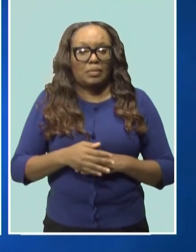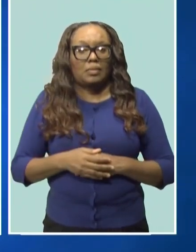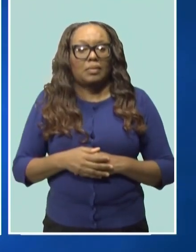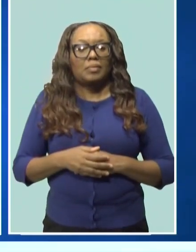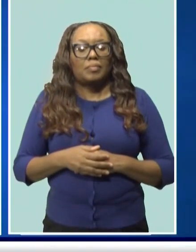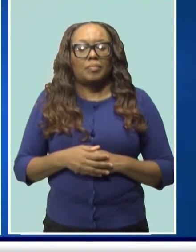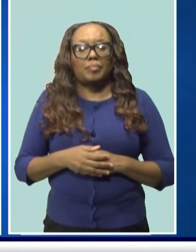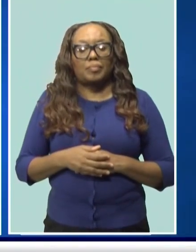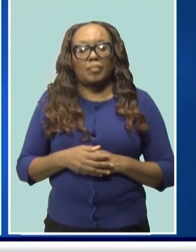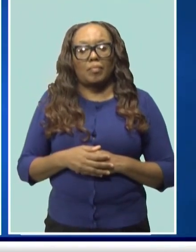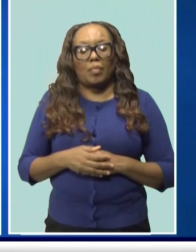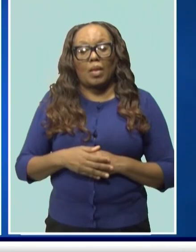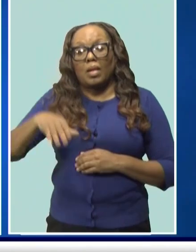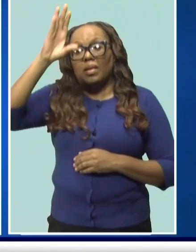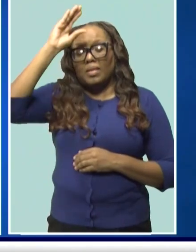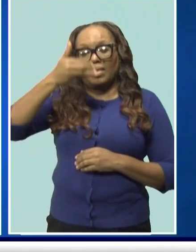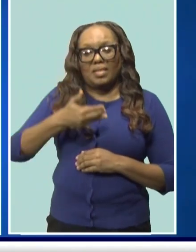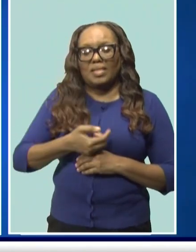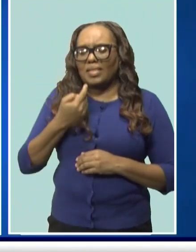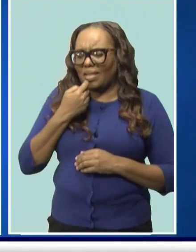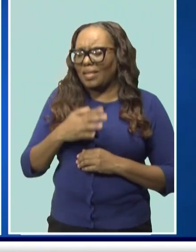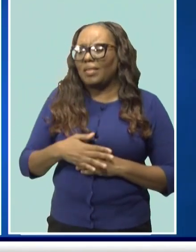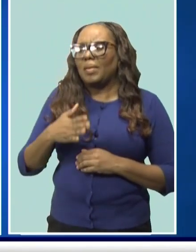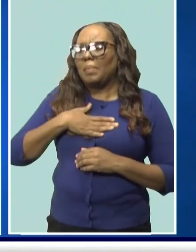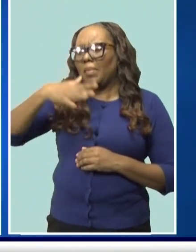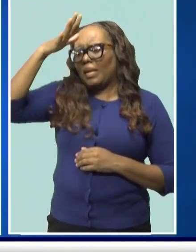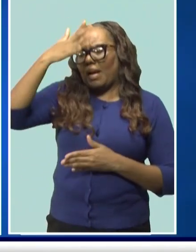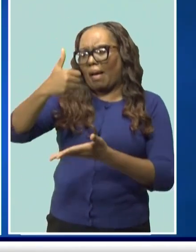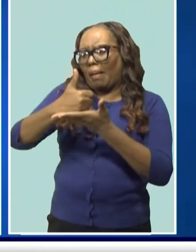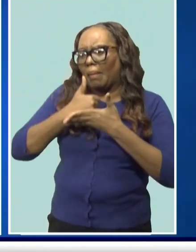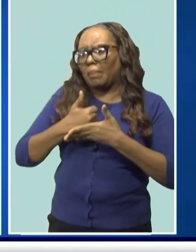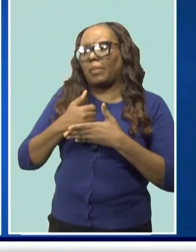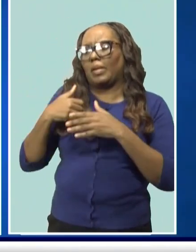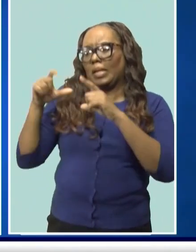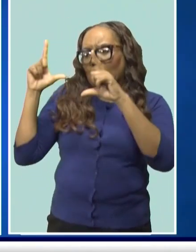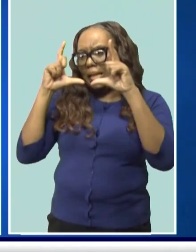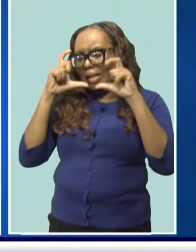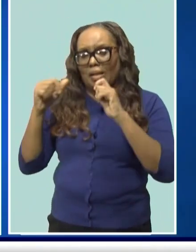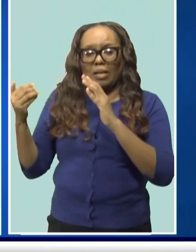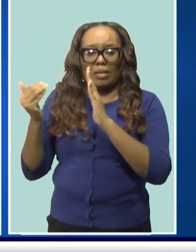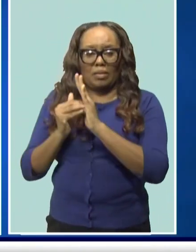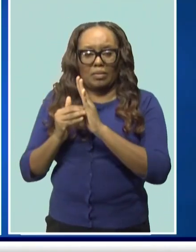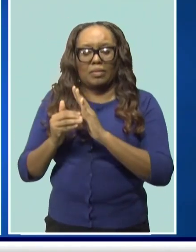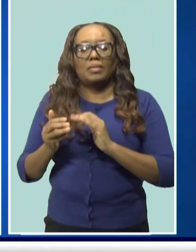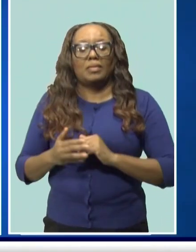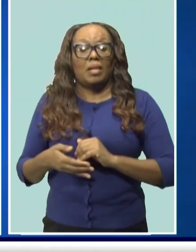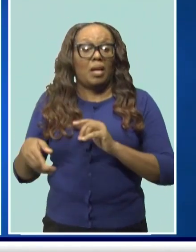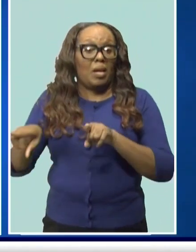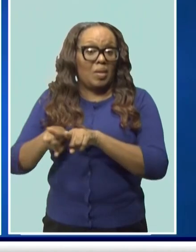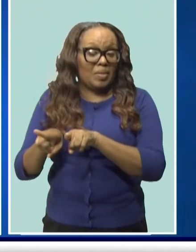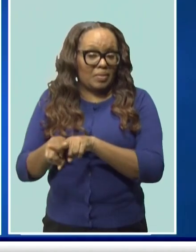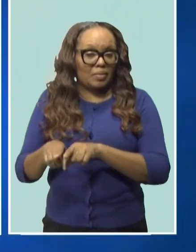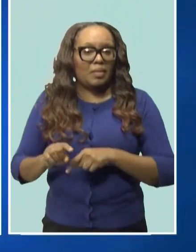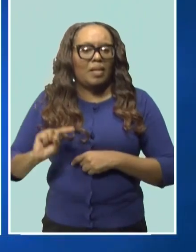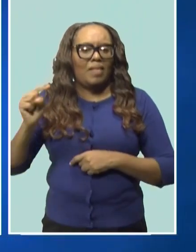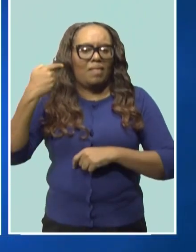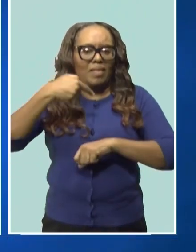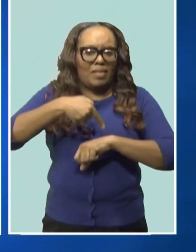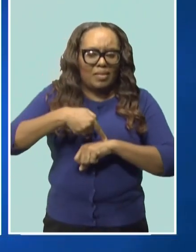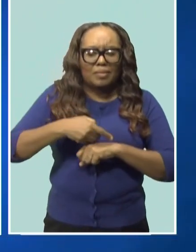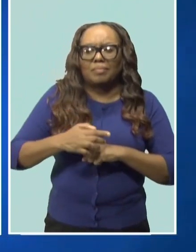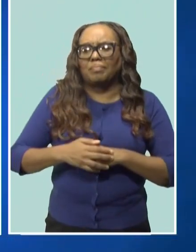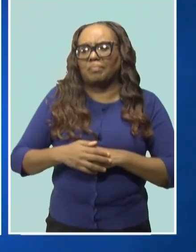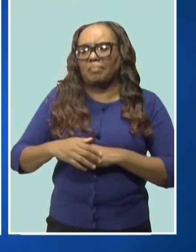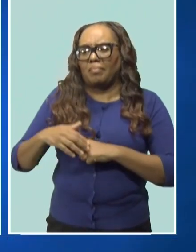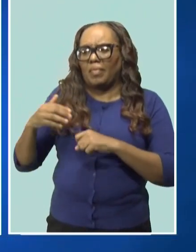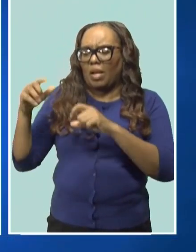his career in photography, remembering the thrill of capturing his first front-page photograph under his father's